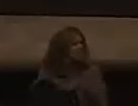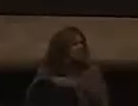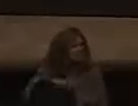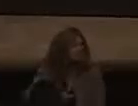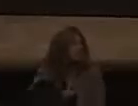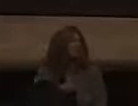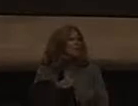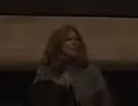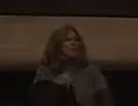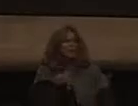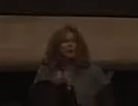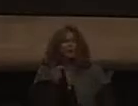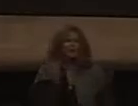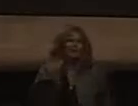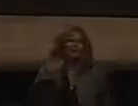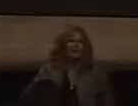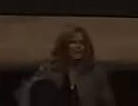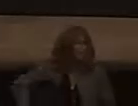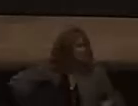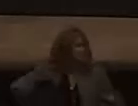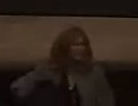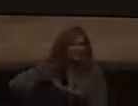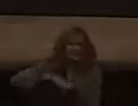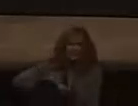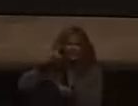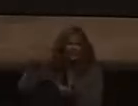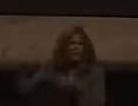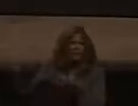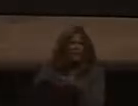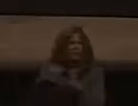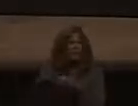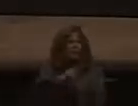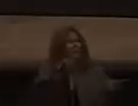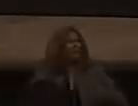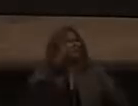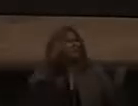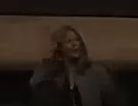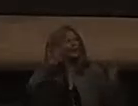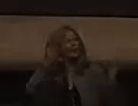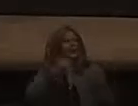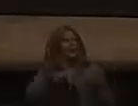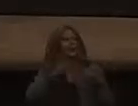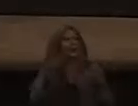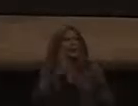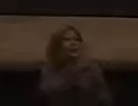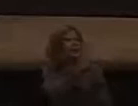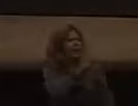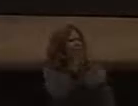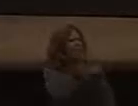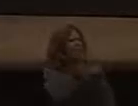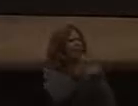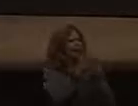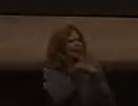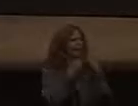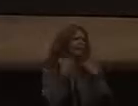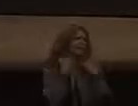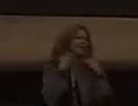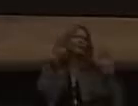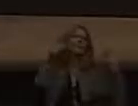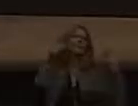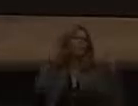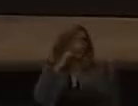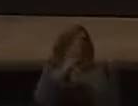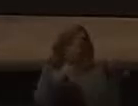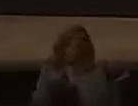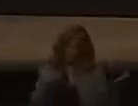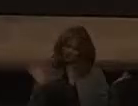cost exorbitant amounts of money that might run your organization into the ground. We're talking